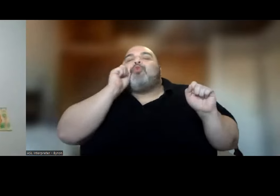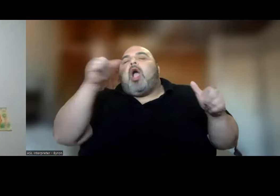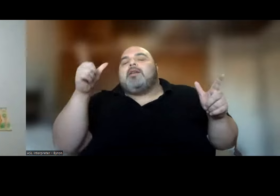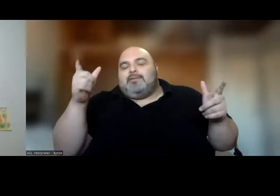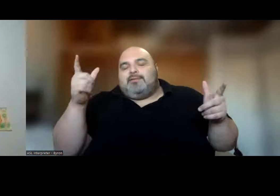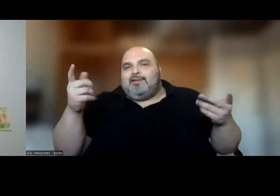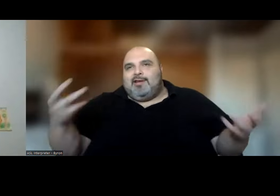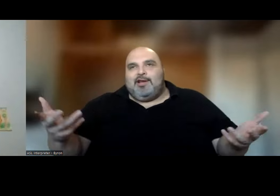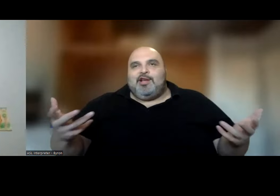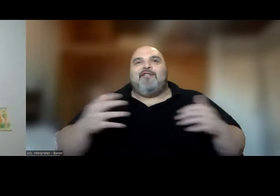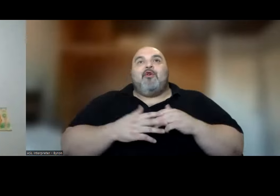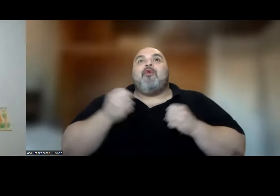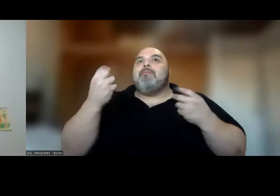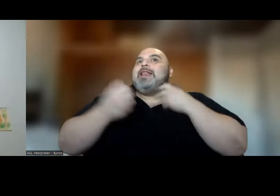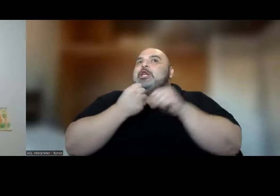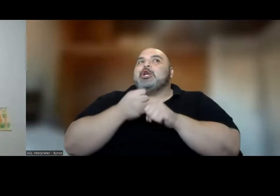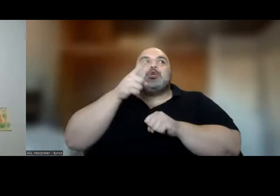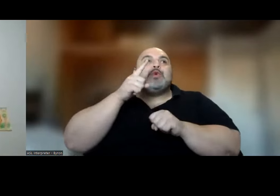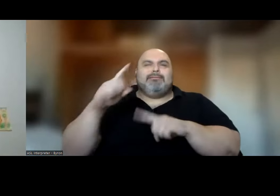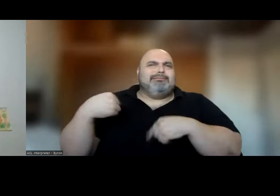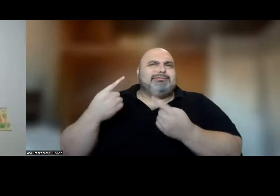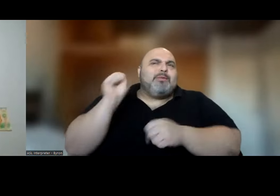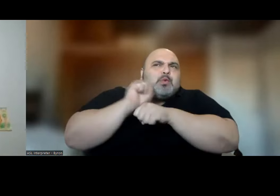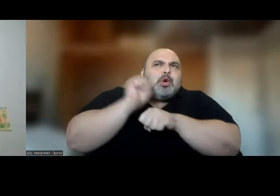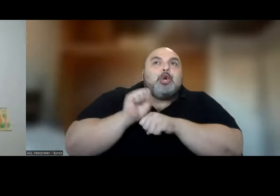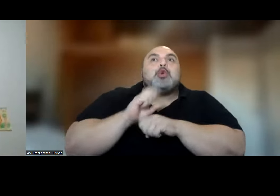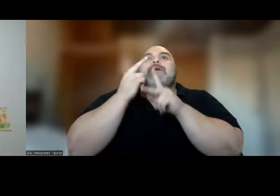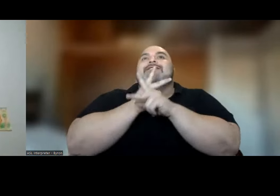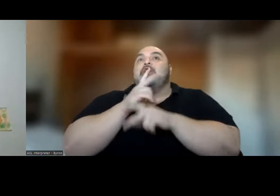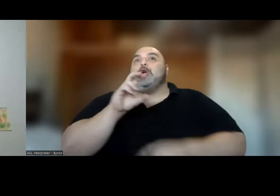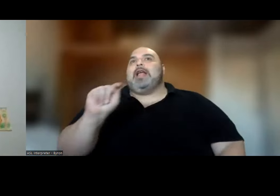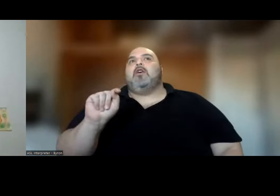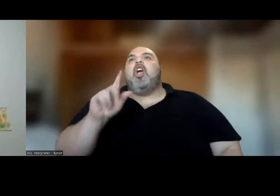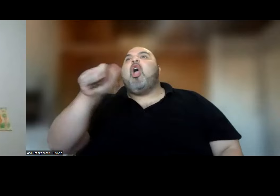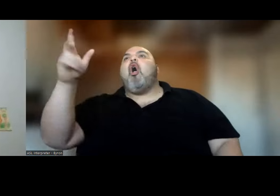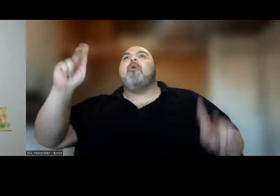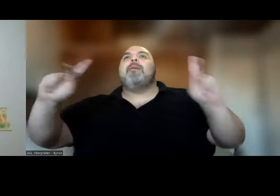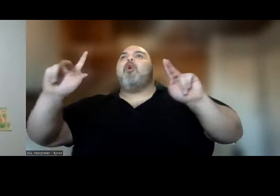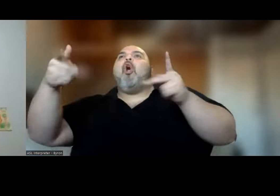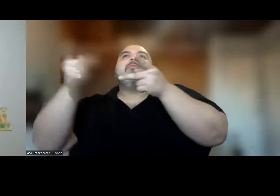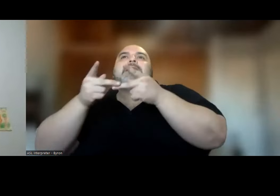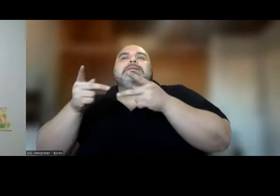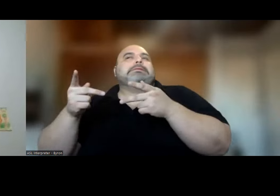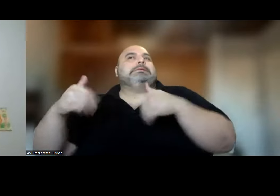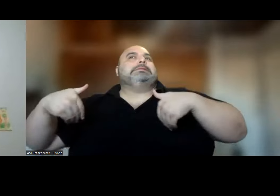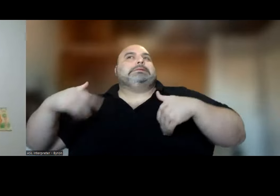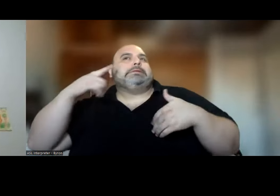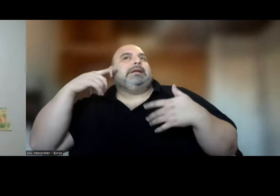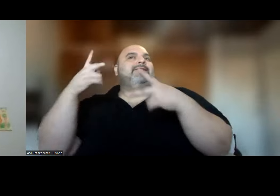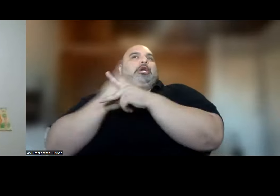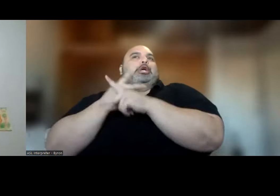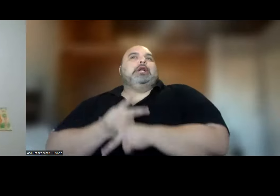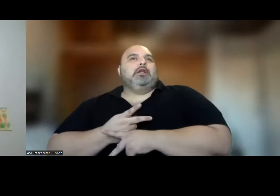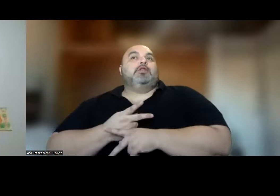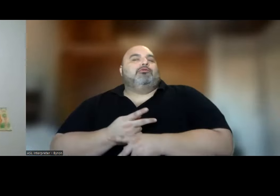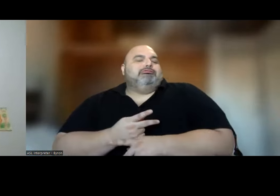years it's kind of done its work. You've figured it out in a way that many others have yet to figure out. So let that be just sort of another feather